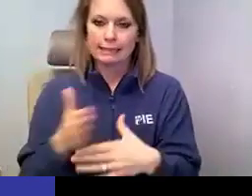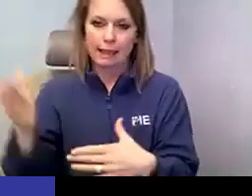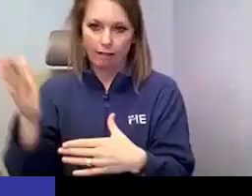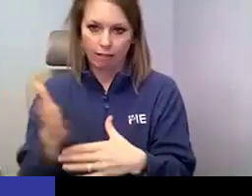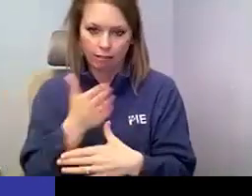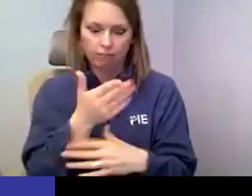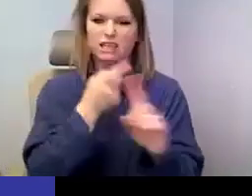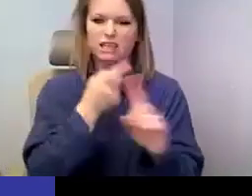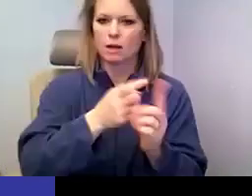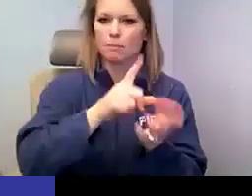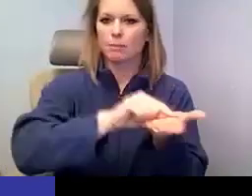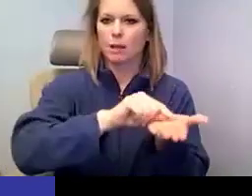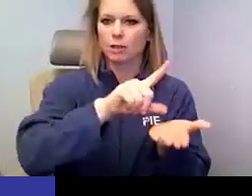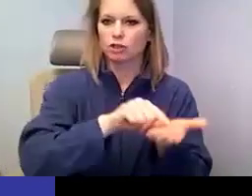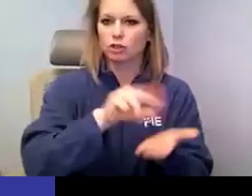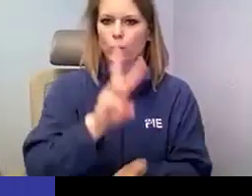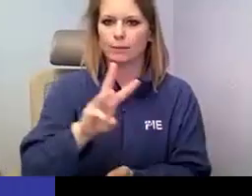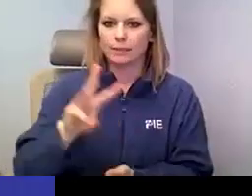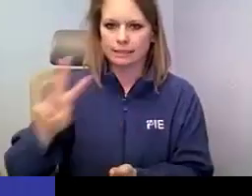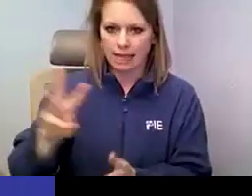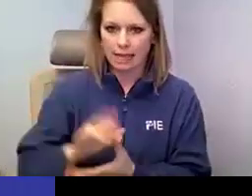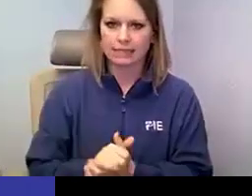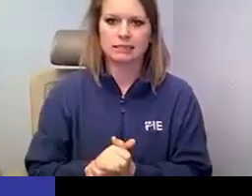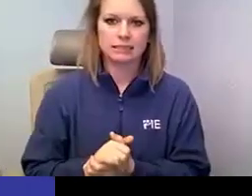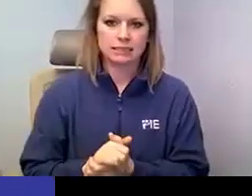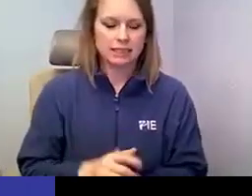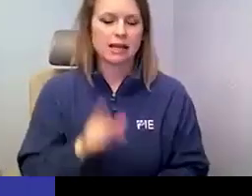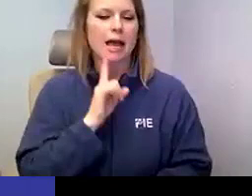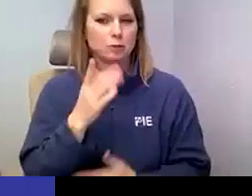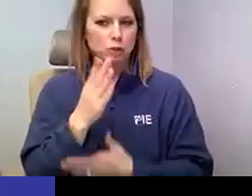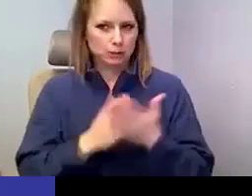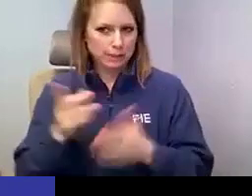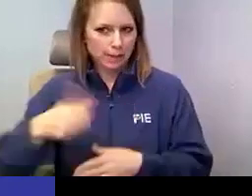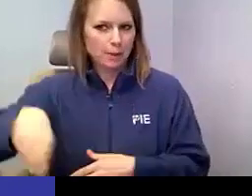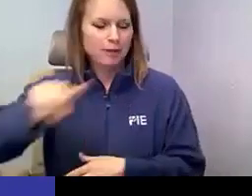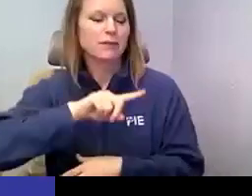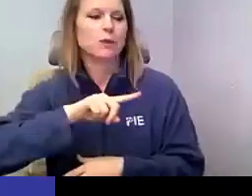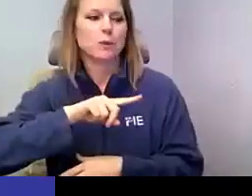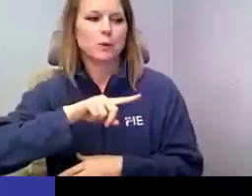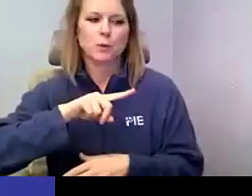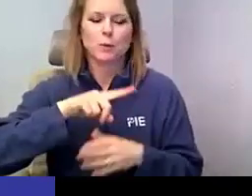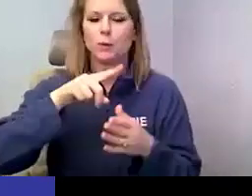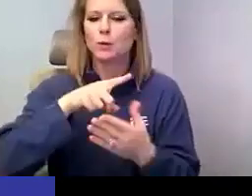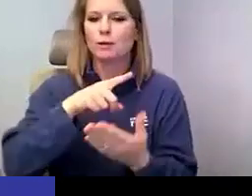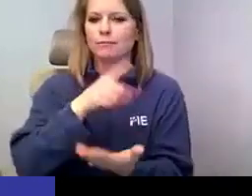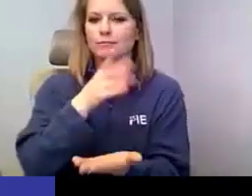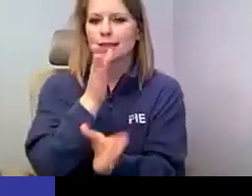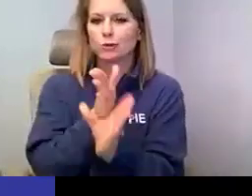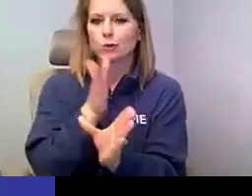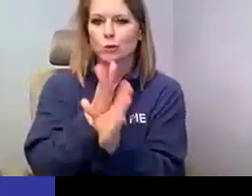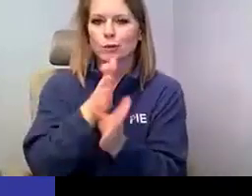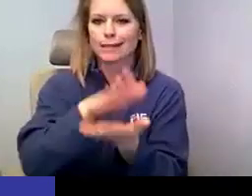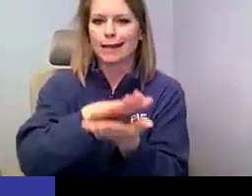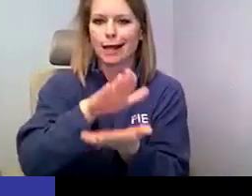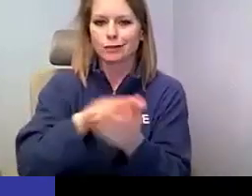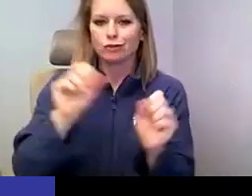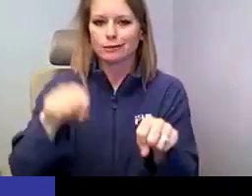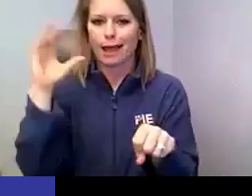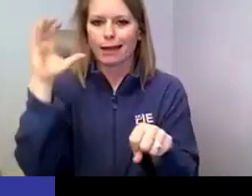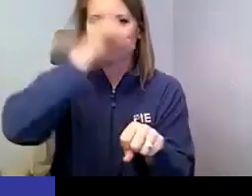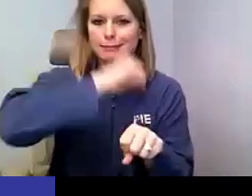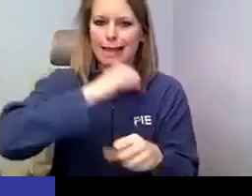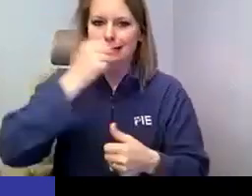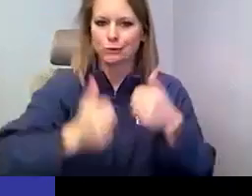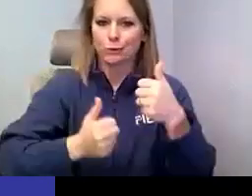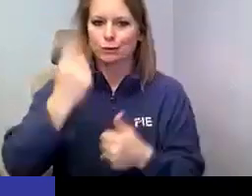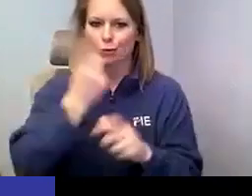website. I suspect some of you school psychologists, just looking at the acronyms in there, can guess which one this is. But a